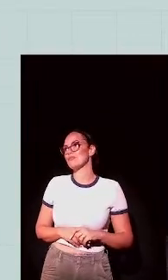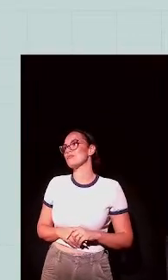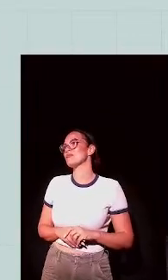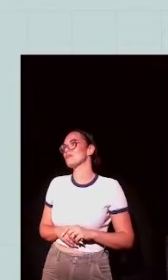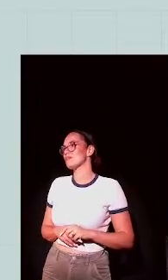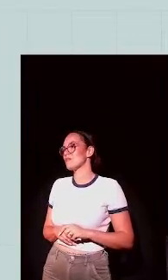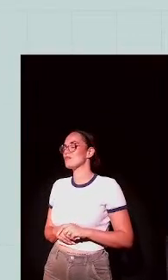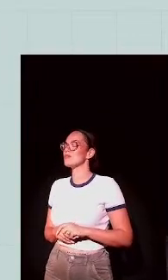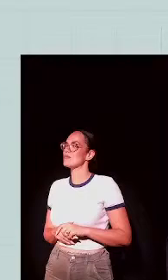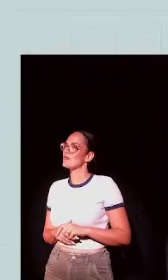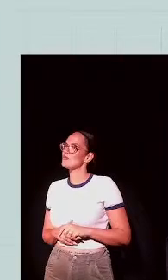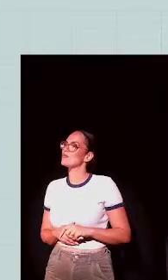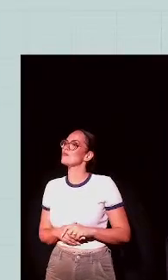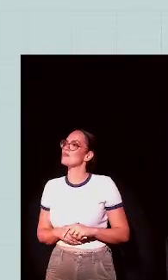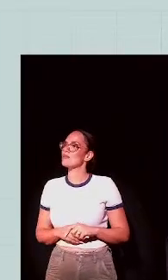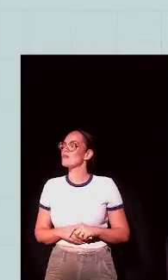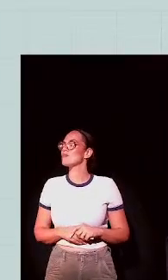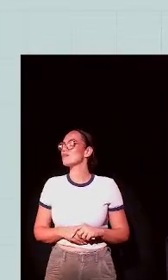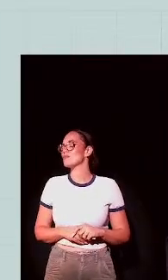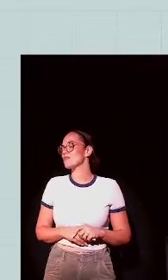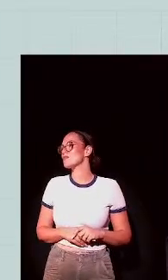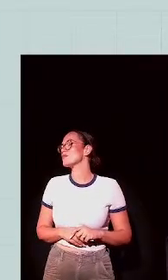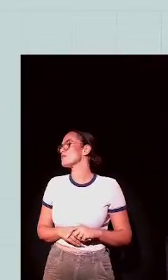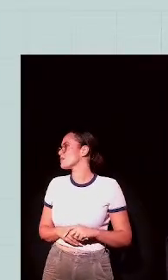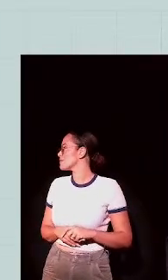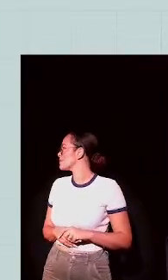Gotta find a way to it.